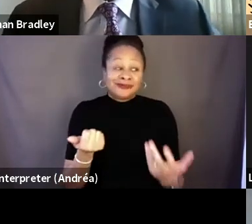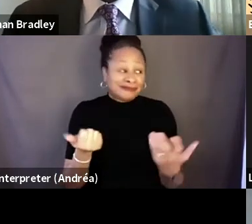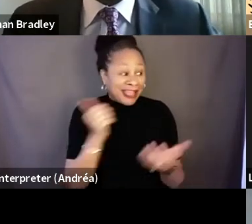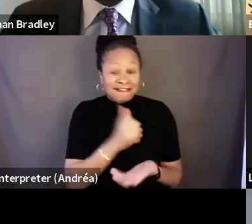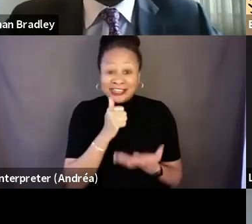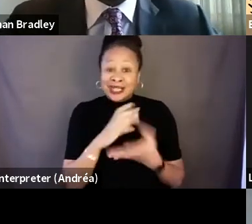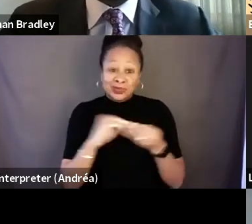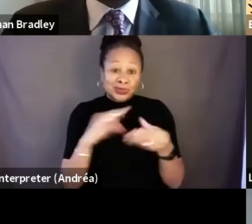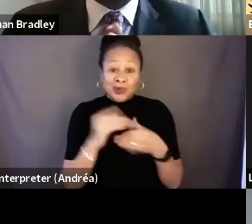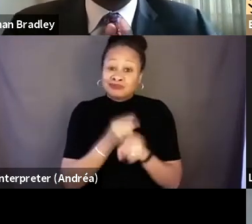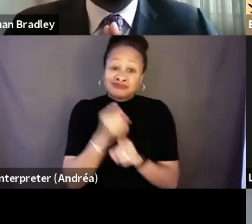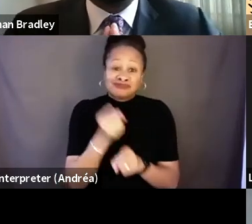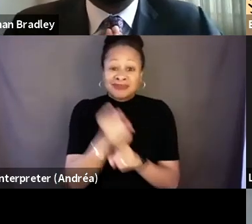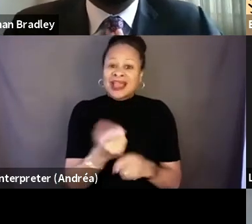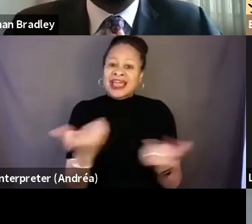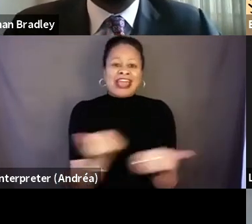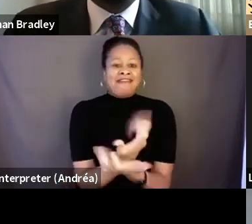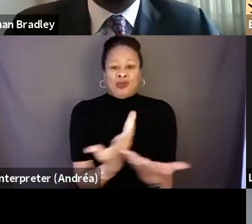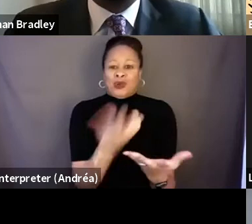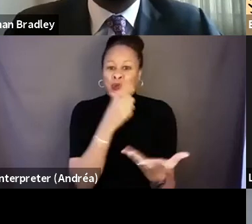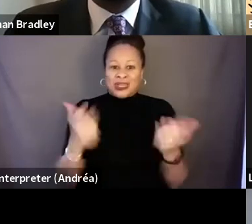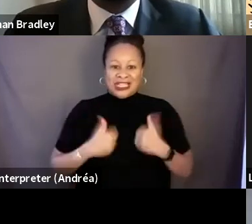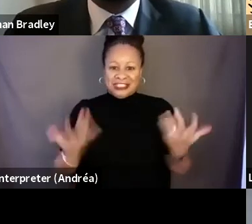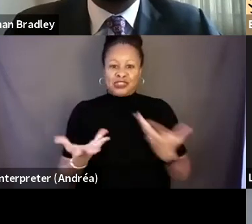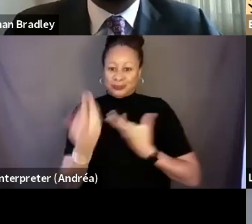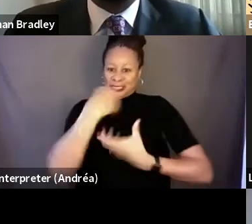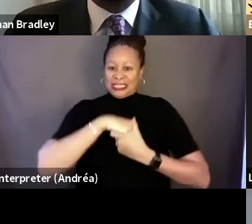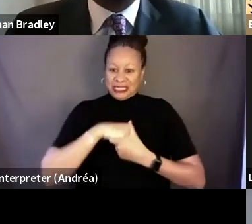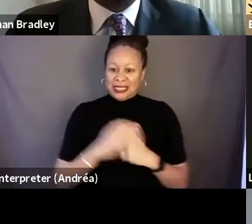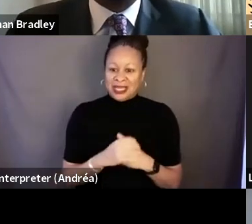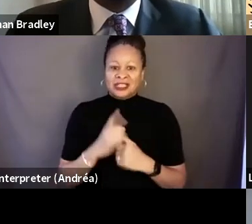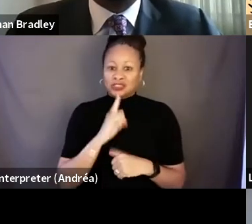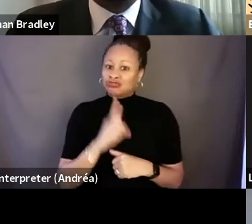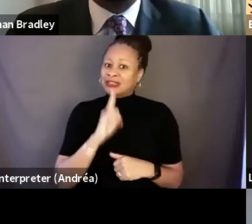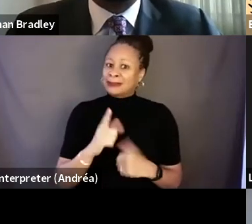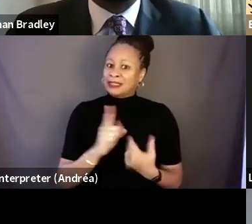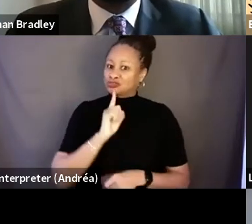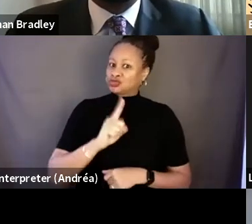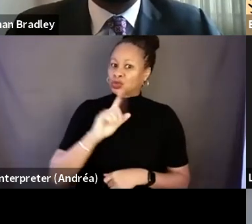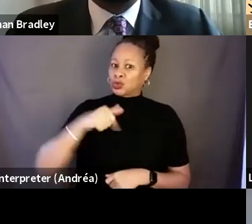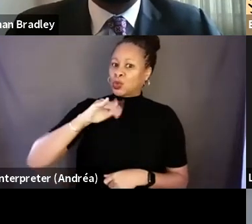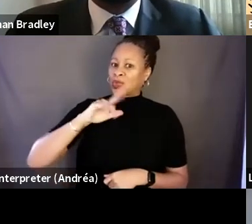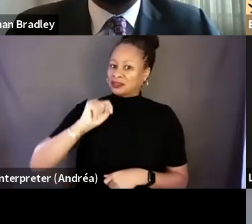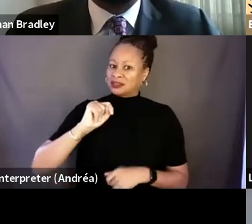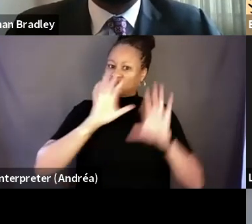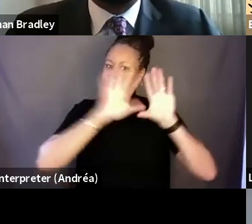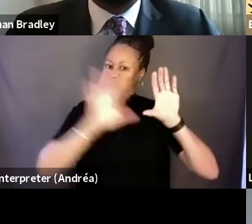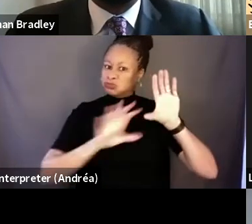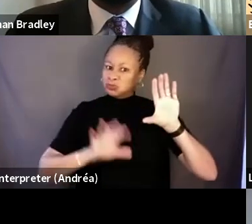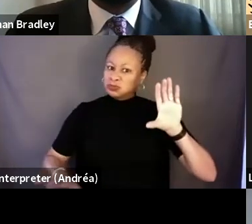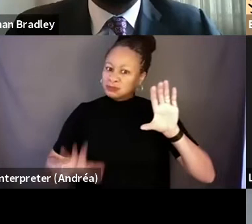you're putting everyone in it. Right, you're showing the true quilt of our country by doing that. I would just add